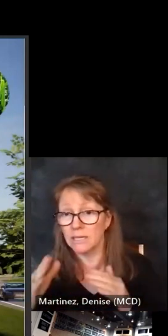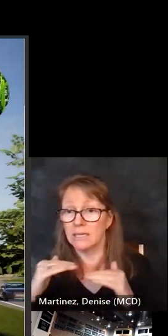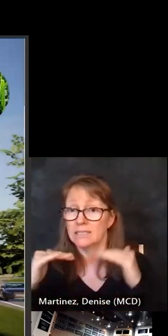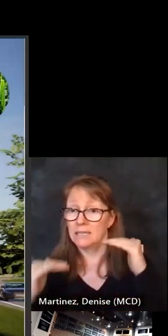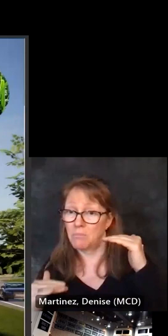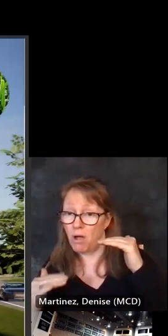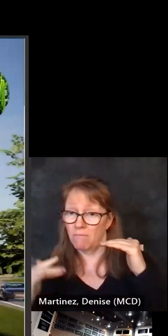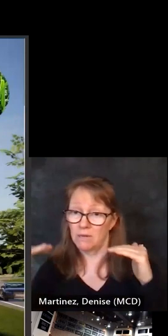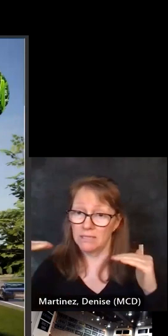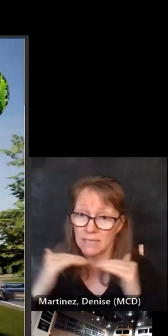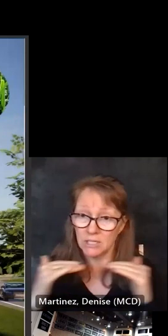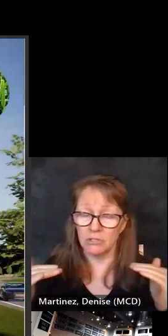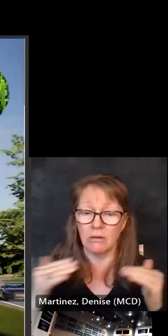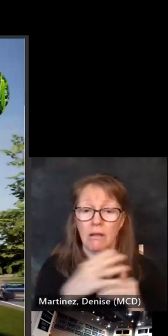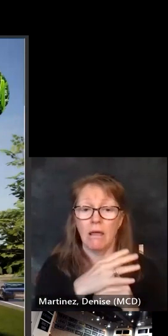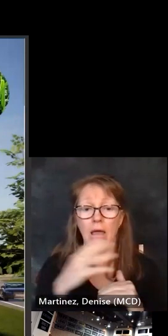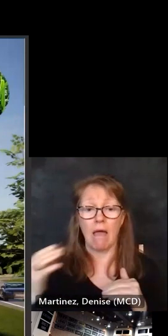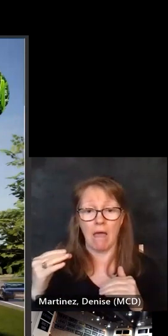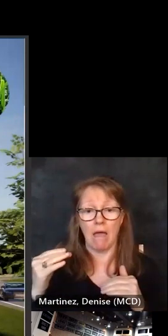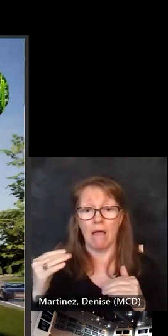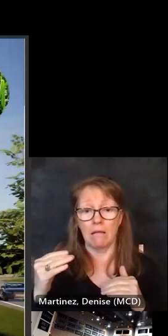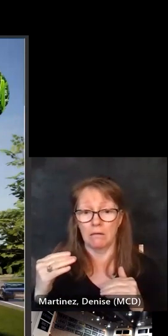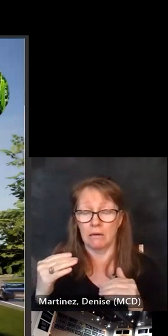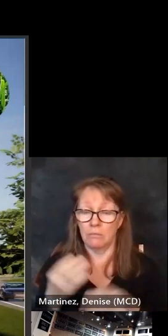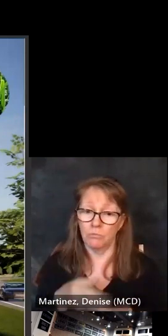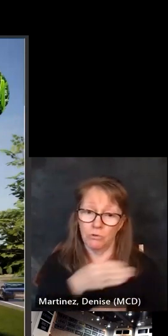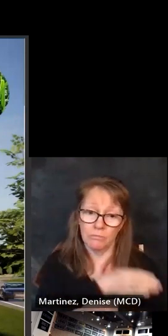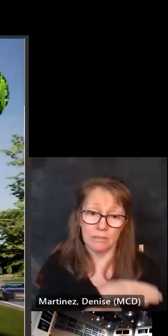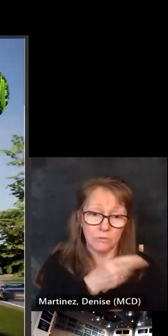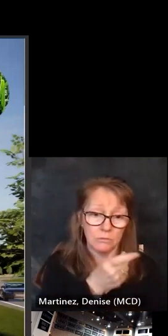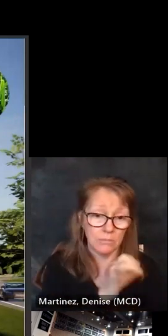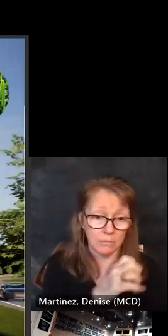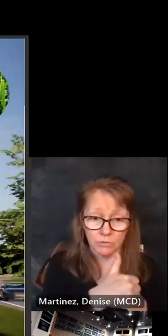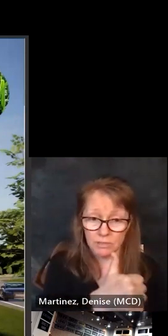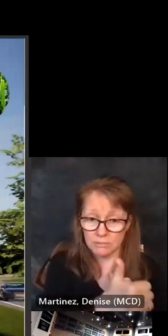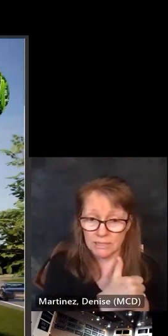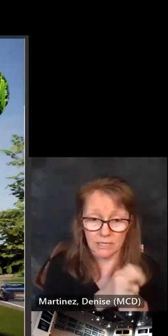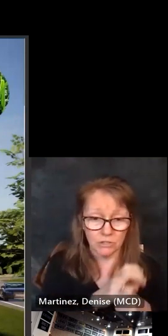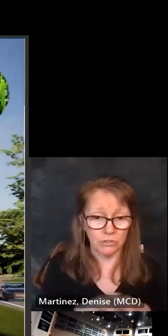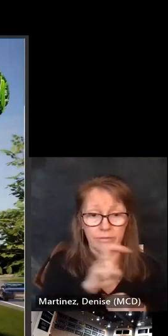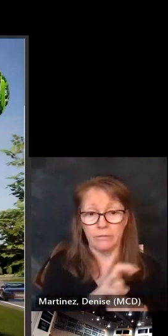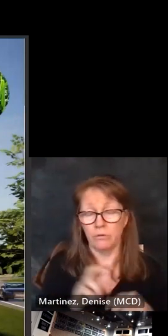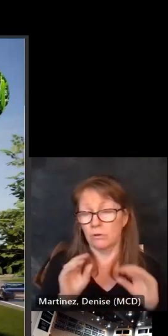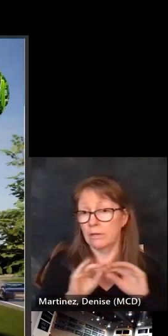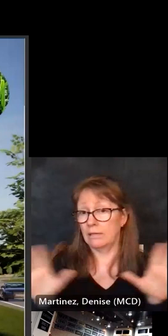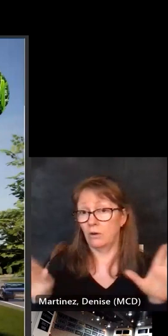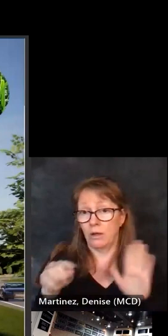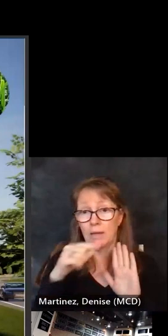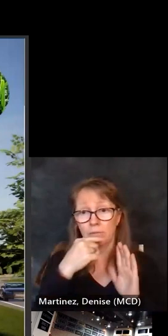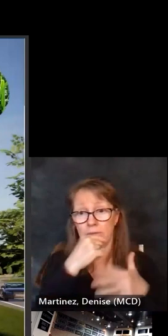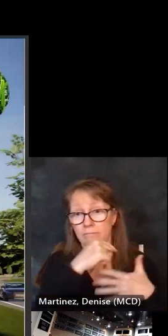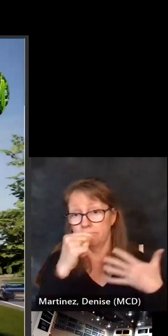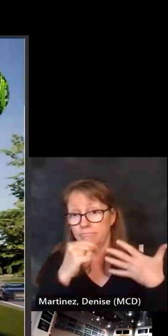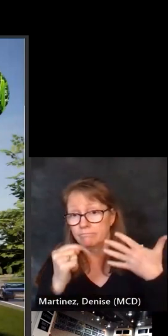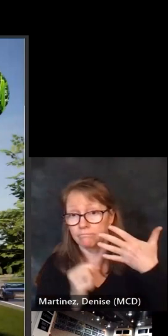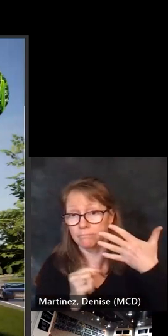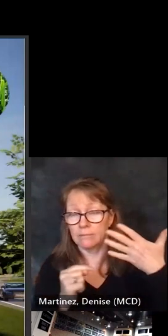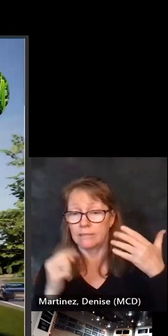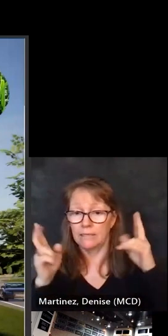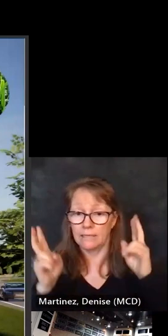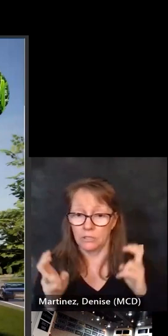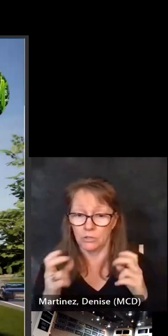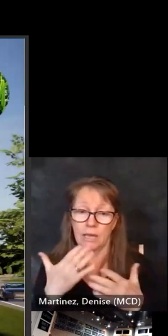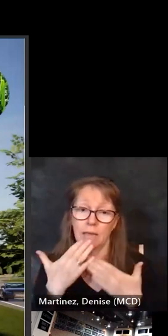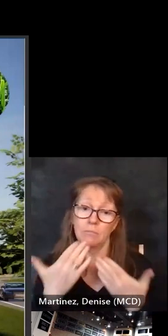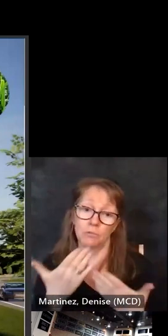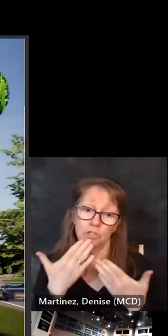and sort of improvements to public transportation. Obviously, there's some outstanding issues, which we're being very clear on tonight. So I'm very appreciative of the comments that are coming. Look